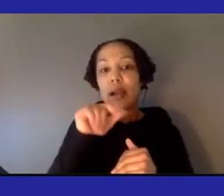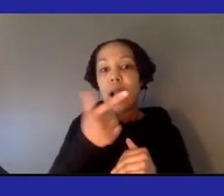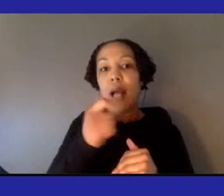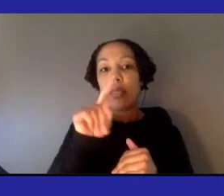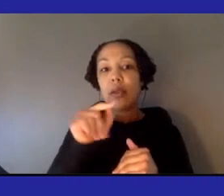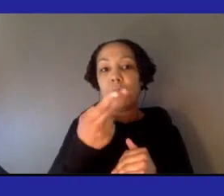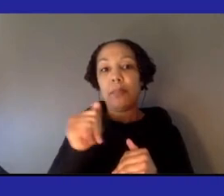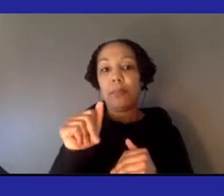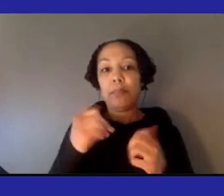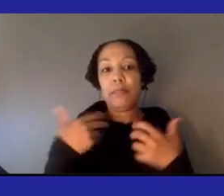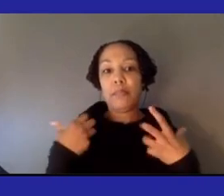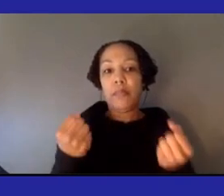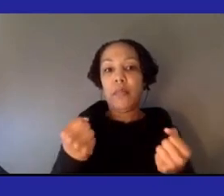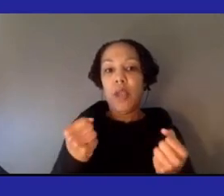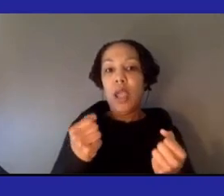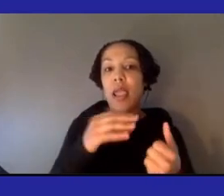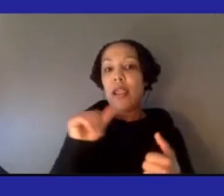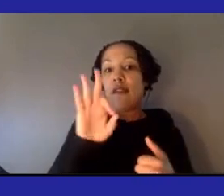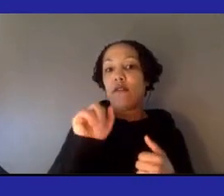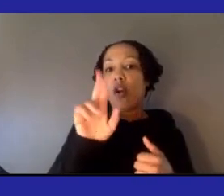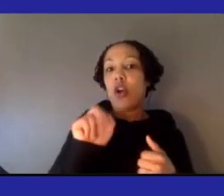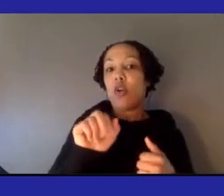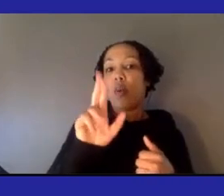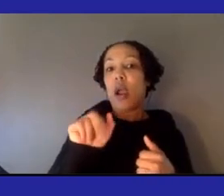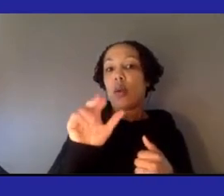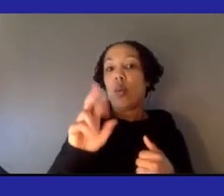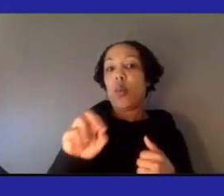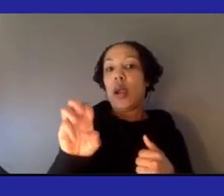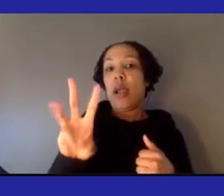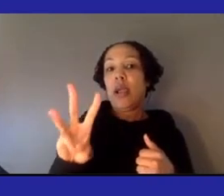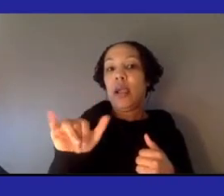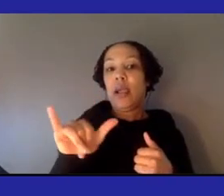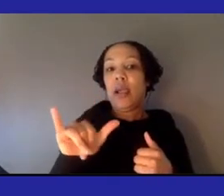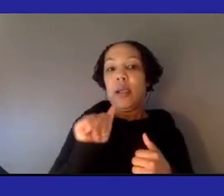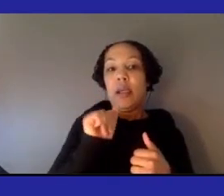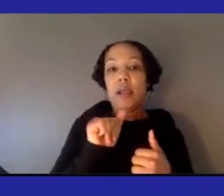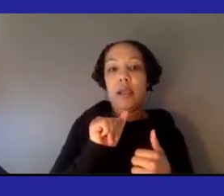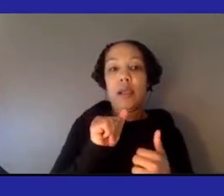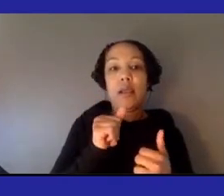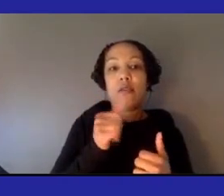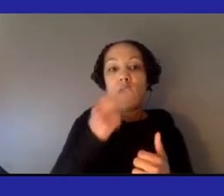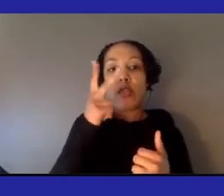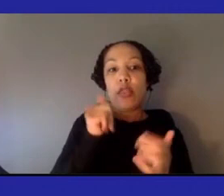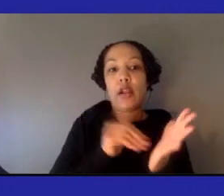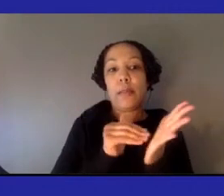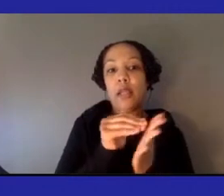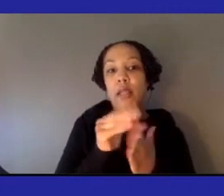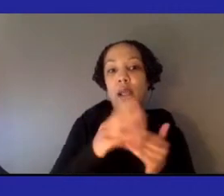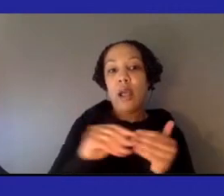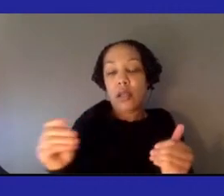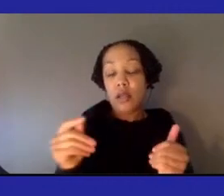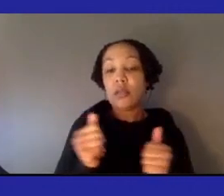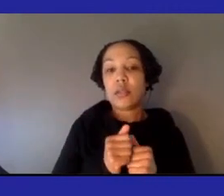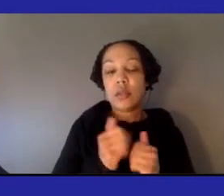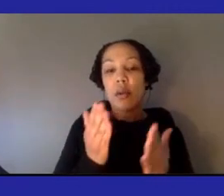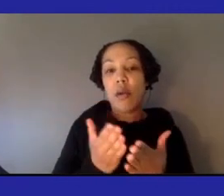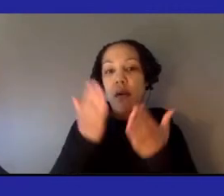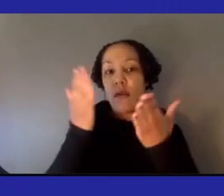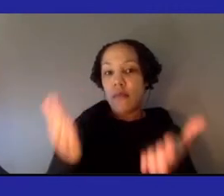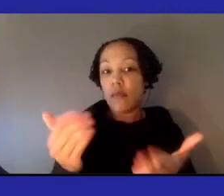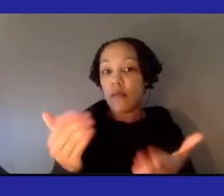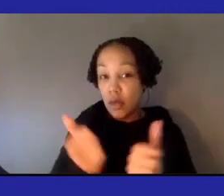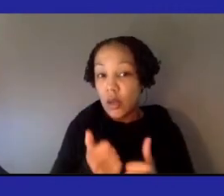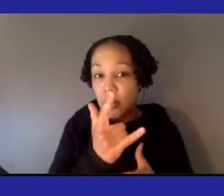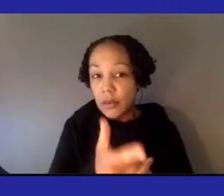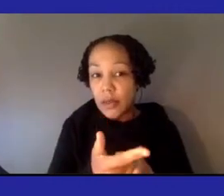for a contract amount of $30 million. And with that, I'd like to hand it over to Dr. Tedbaum. Yeah, thank you. Thanks for having us today. So I'm joined by Roman,